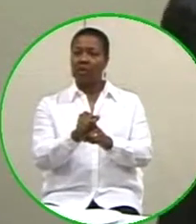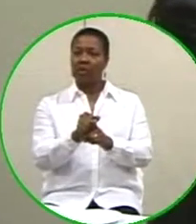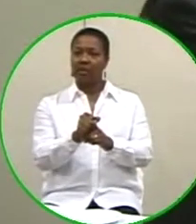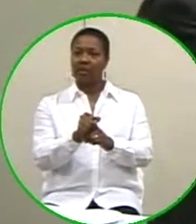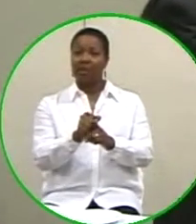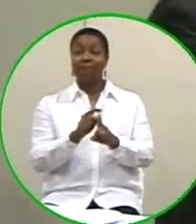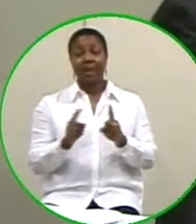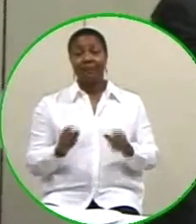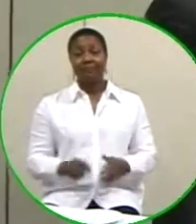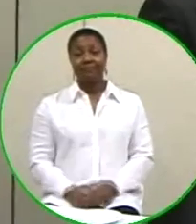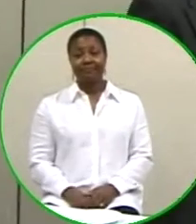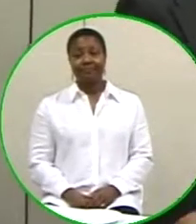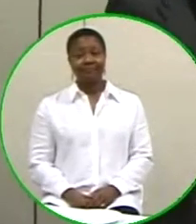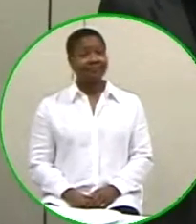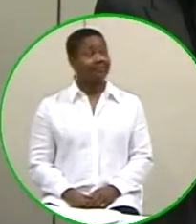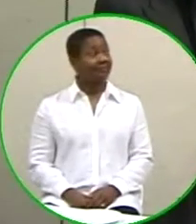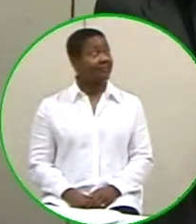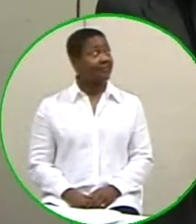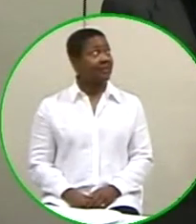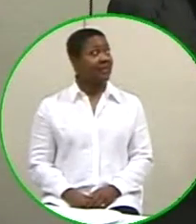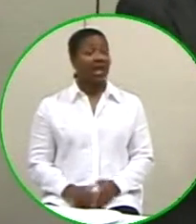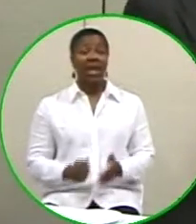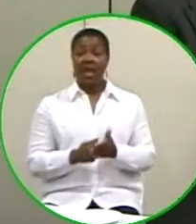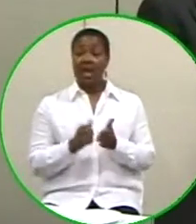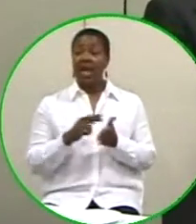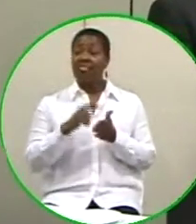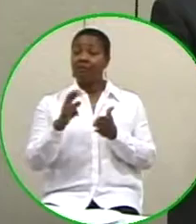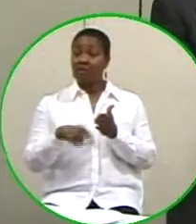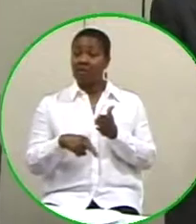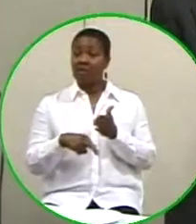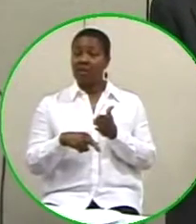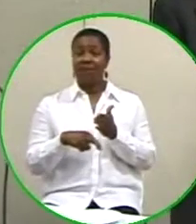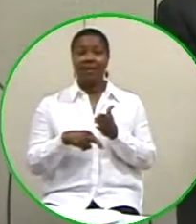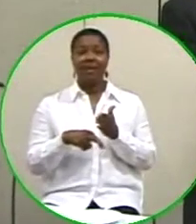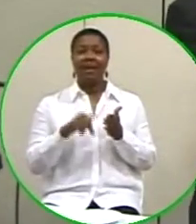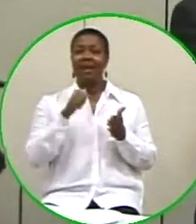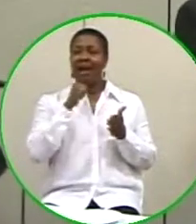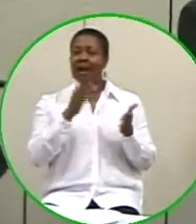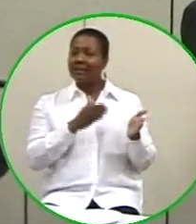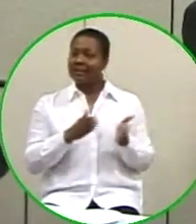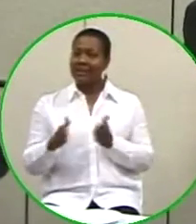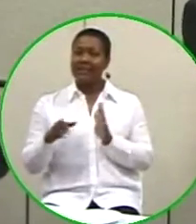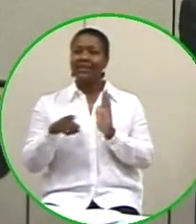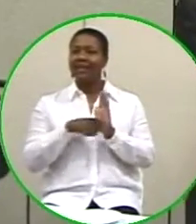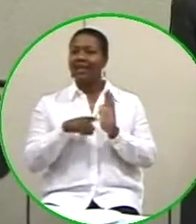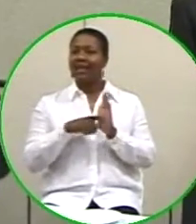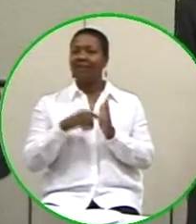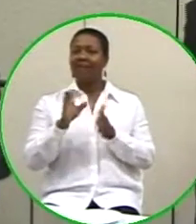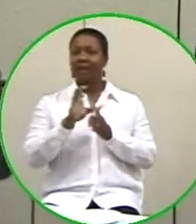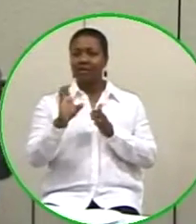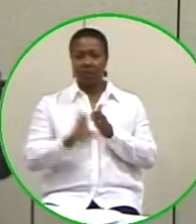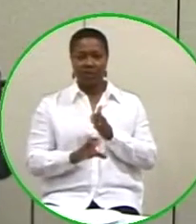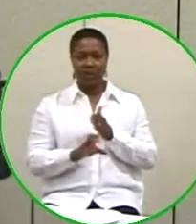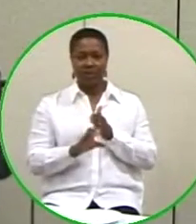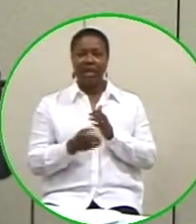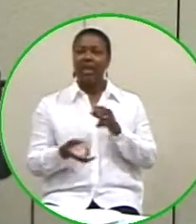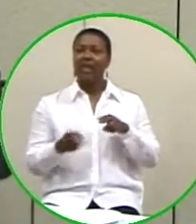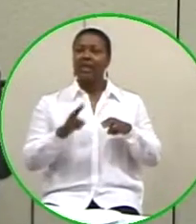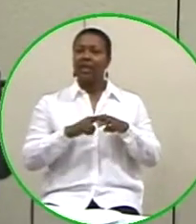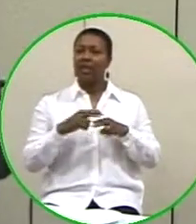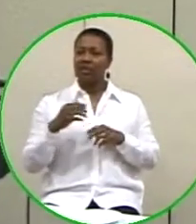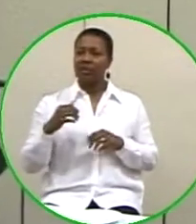but. And it can produce unintended negative consequences. It can damage relationships, increase anger and